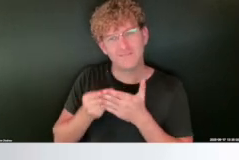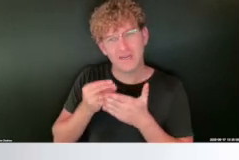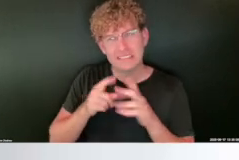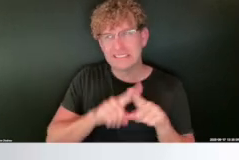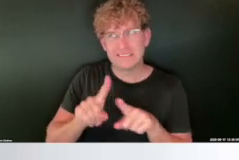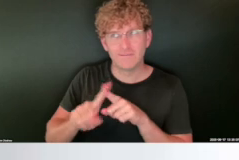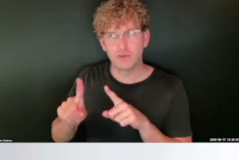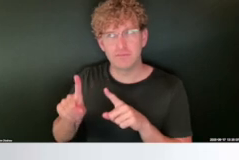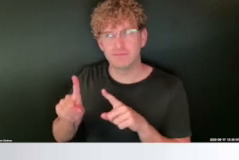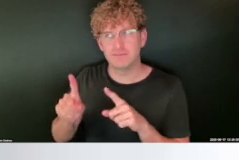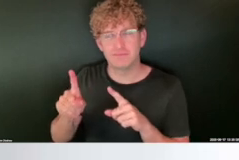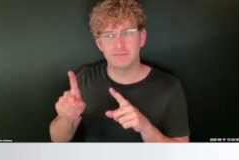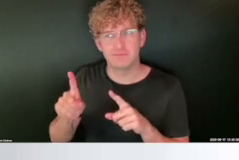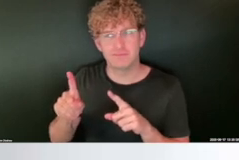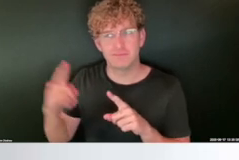specific